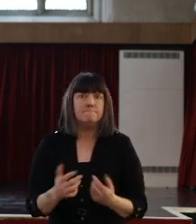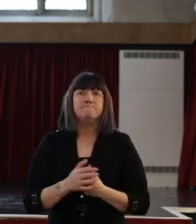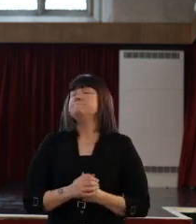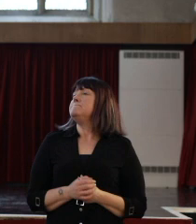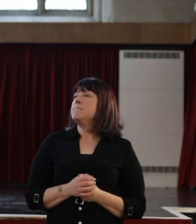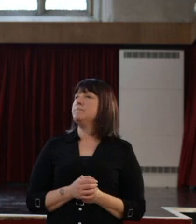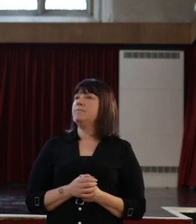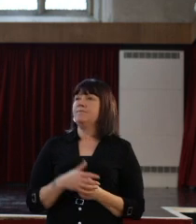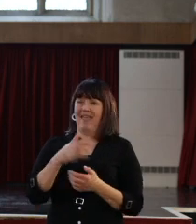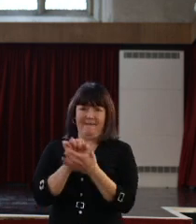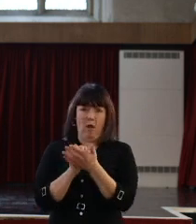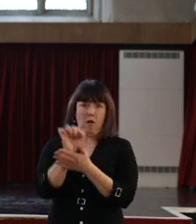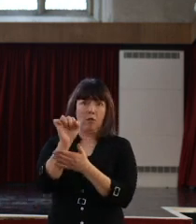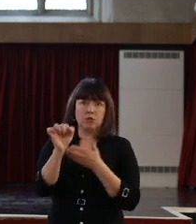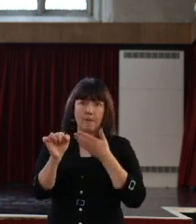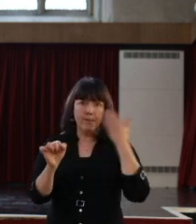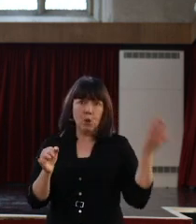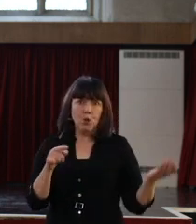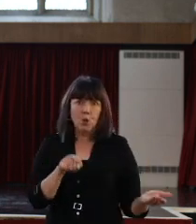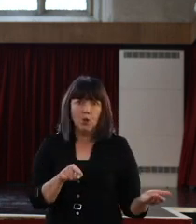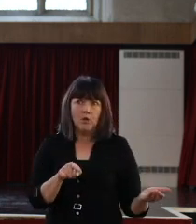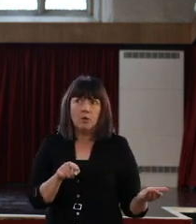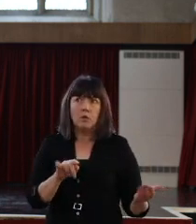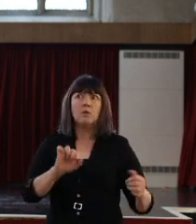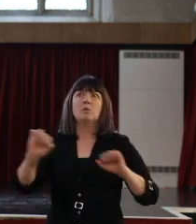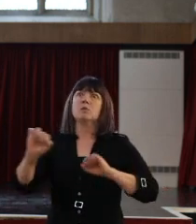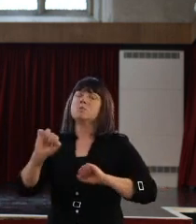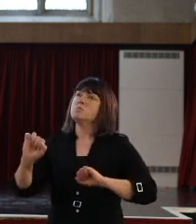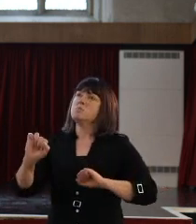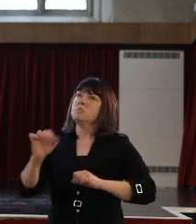because we've all experienced it in the last 2 years.